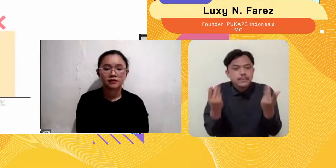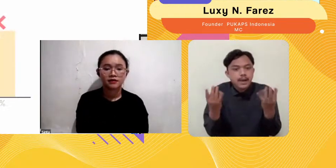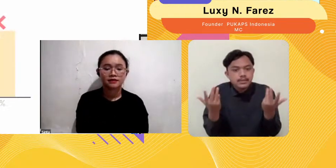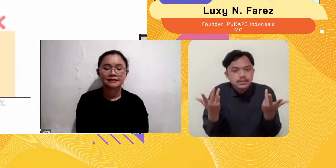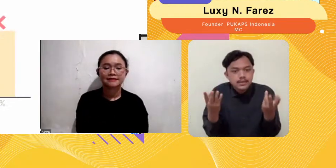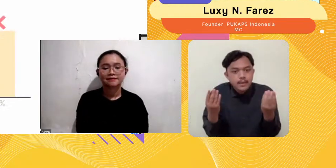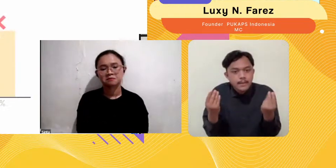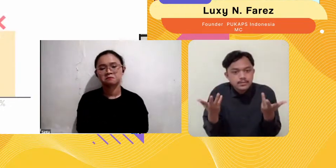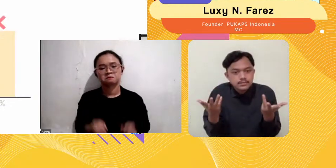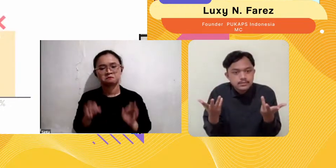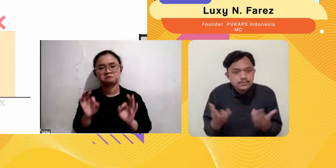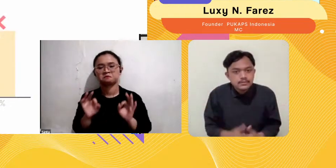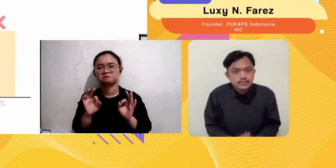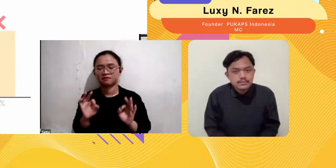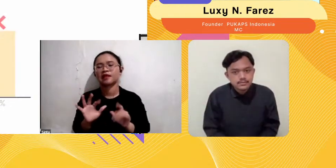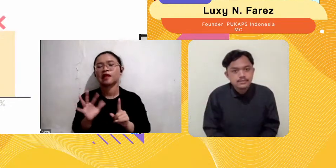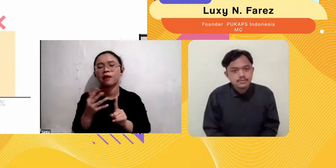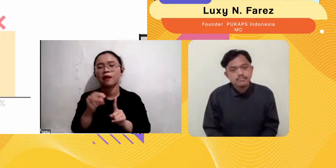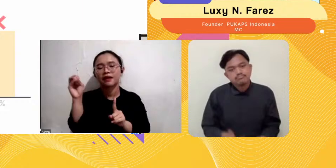Okay,